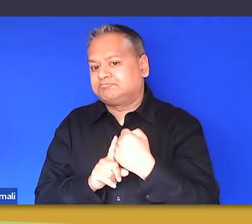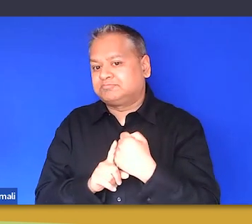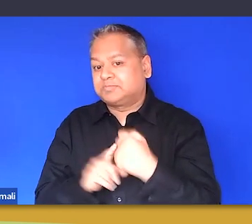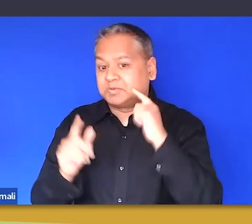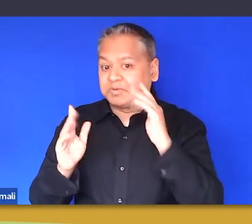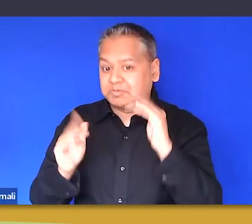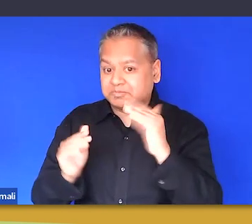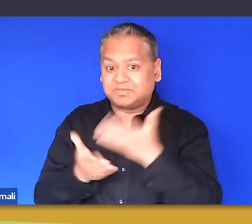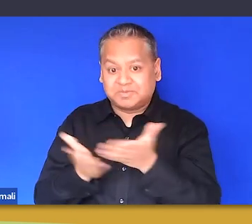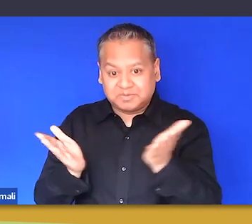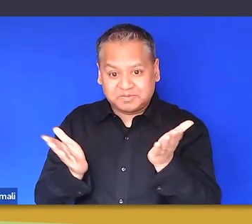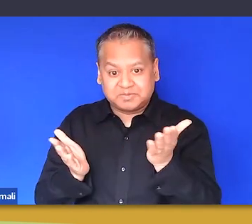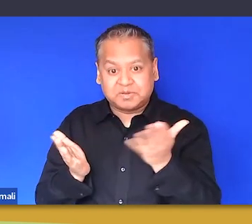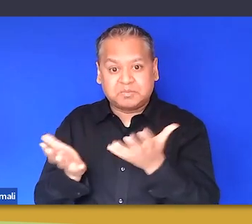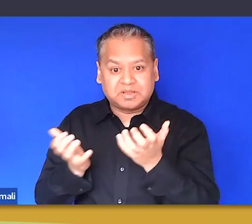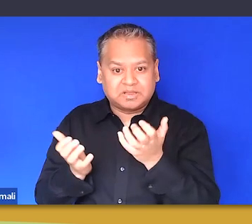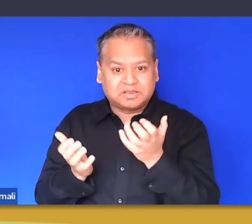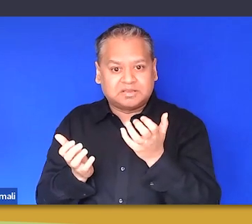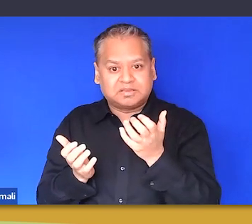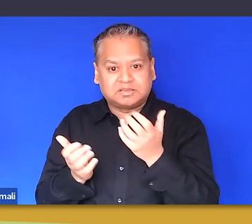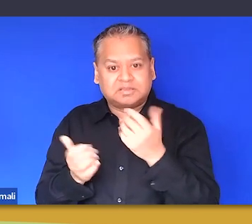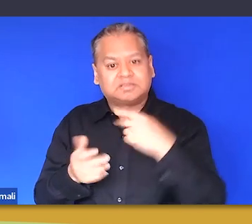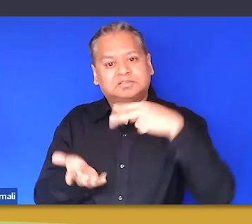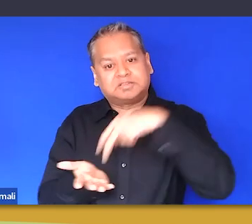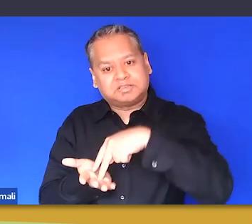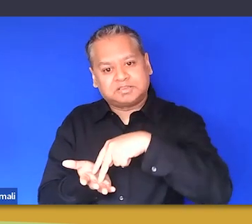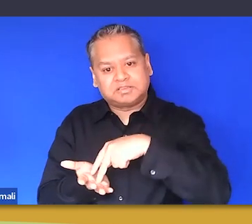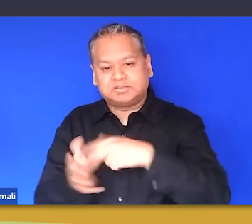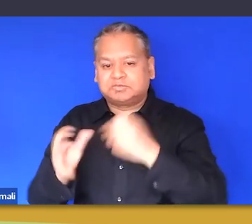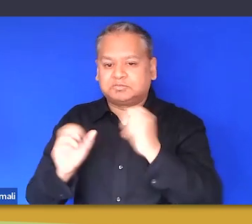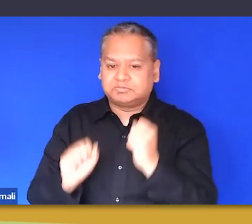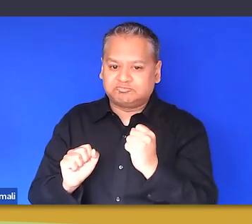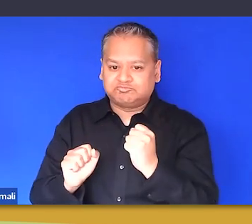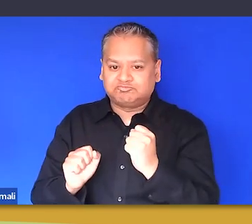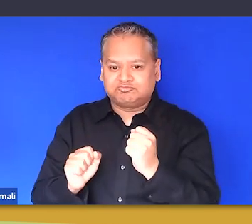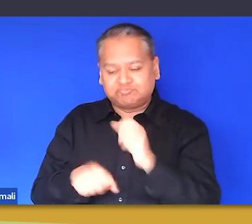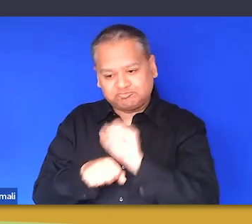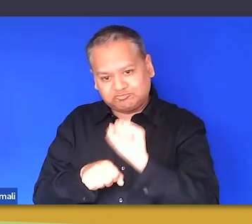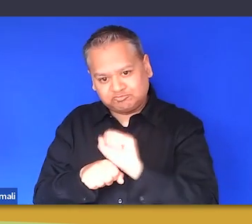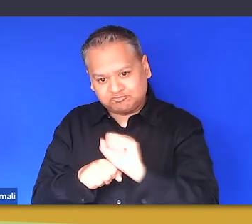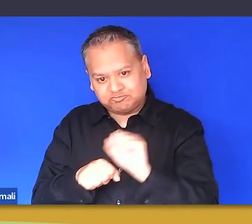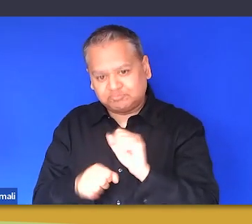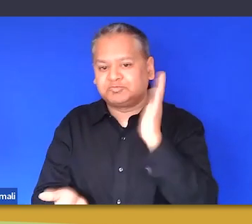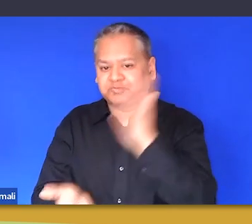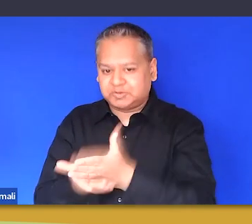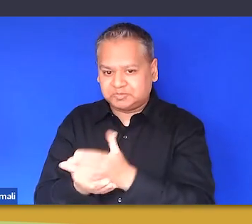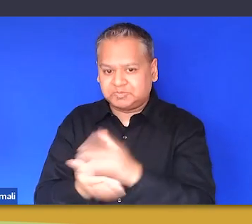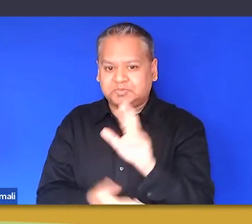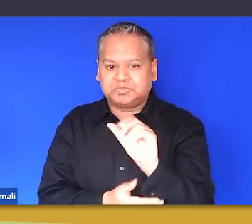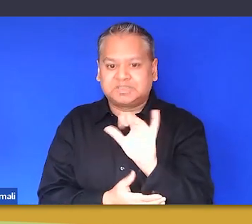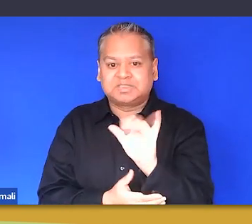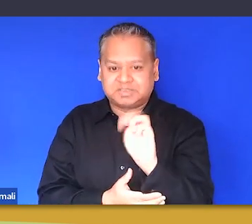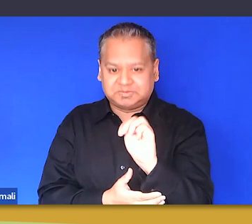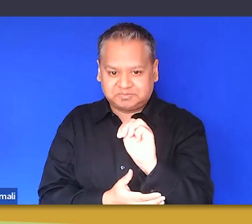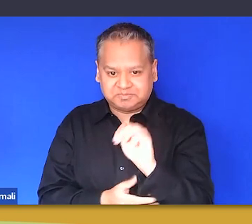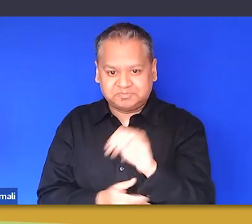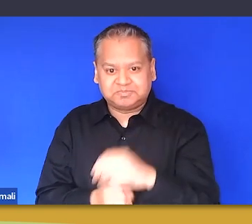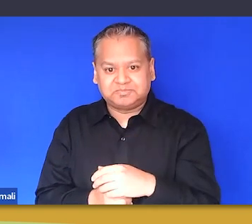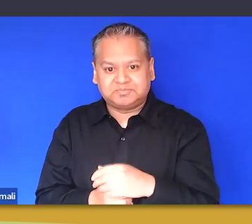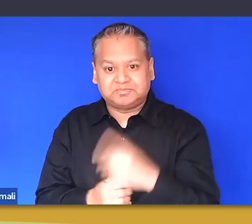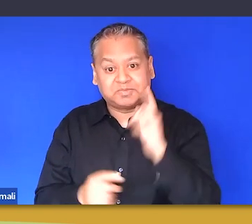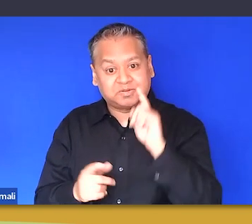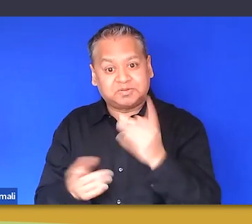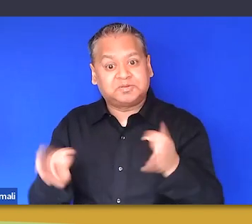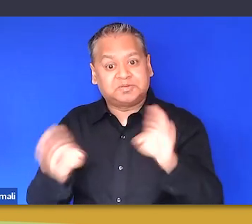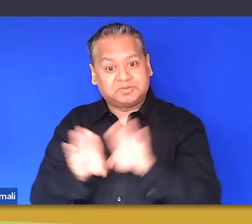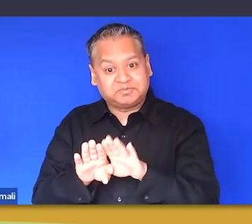discrimination and hatred too. As we say goodbye, I'd like to welcome Attorney General David Eby to provide some final remarks before we